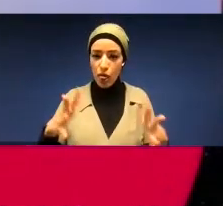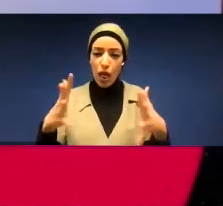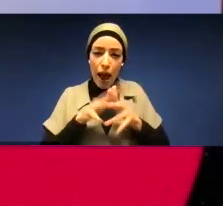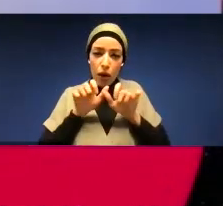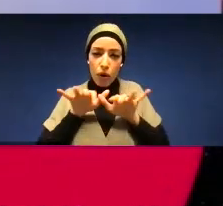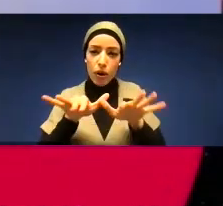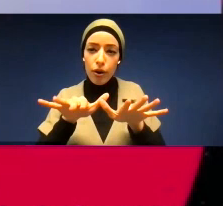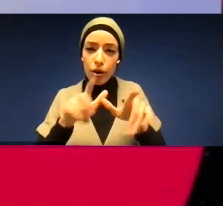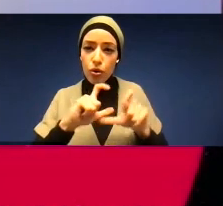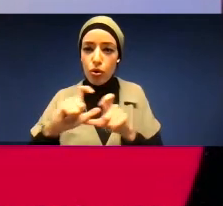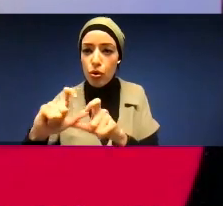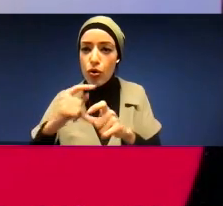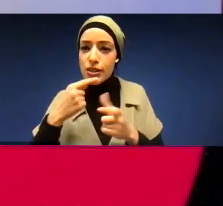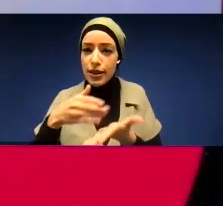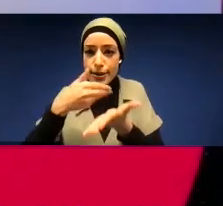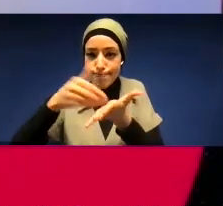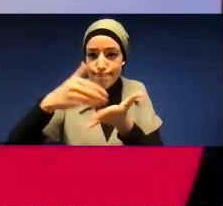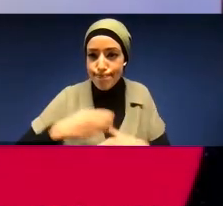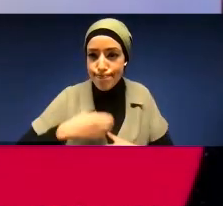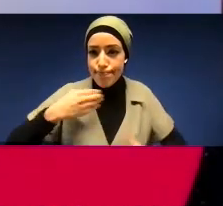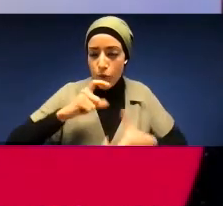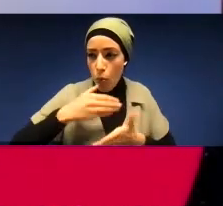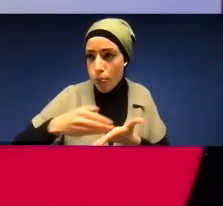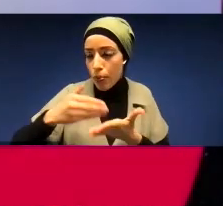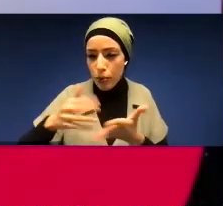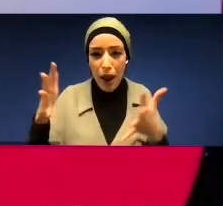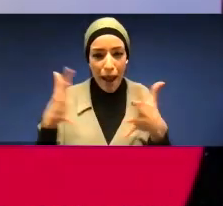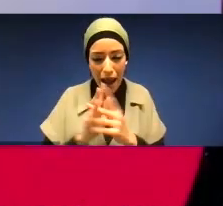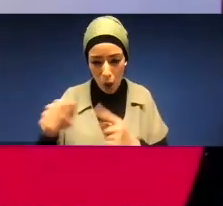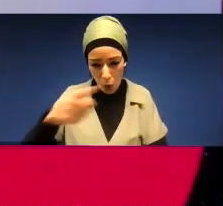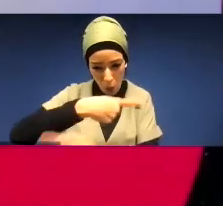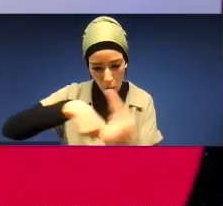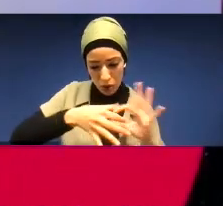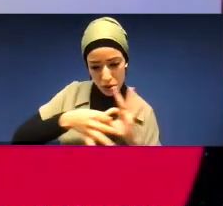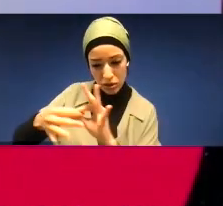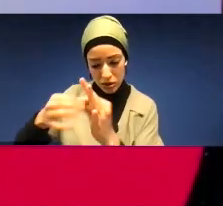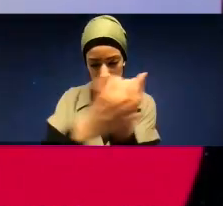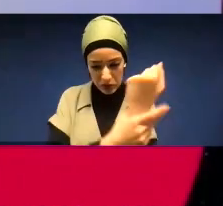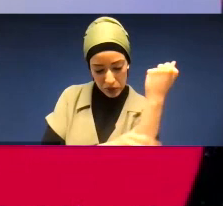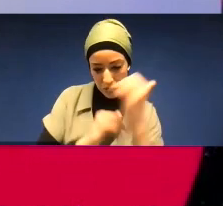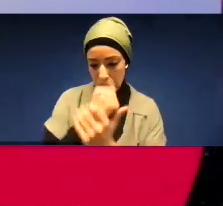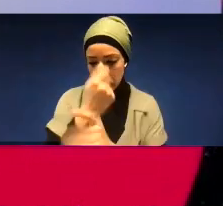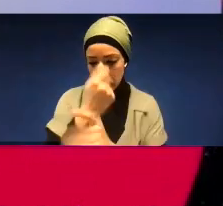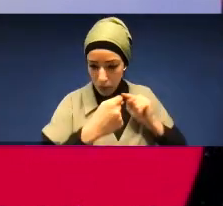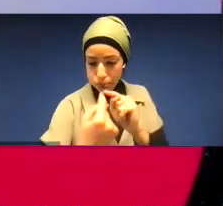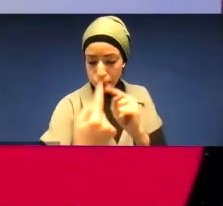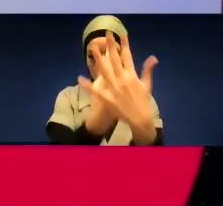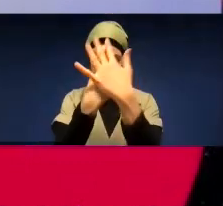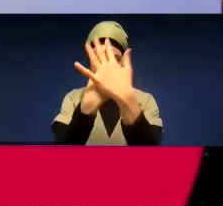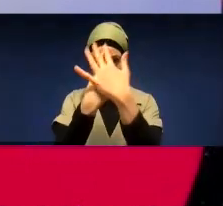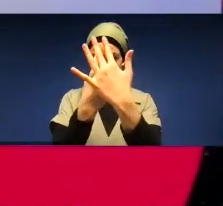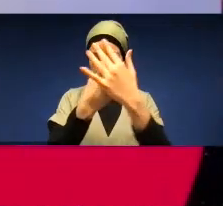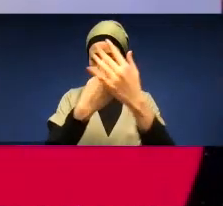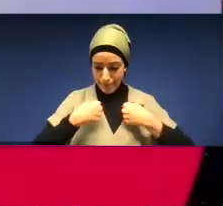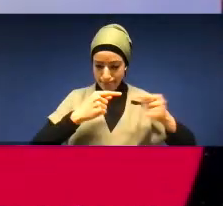trade. How can we put our efforts together and effectively mobilize ourselves to counter the waves of oppression that we face? By standing